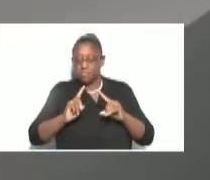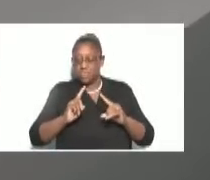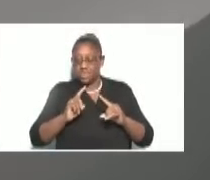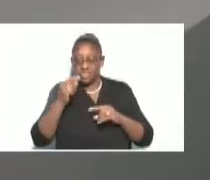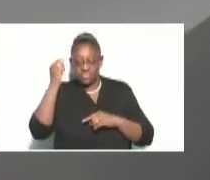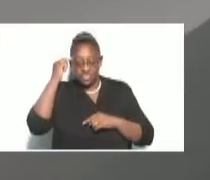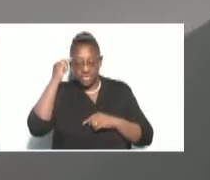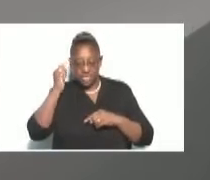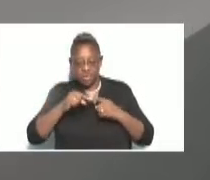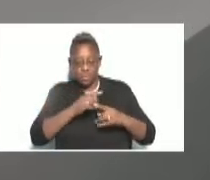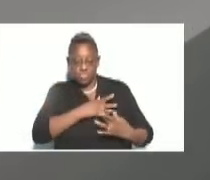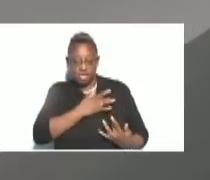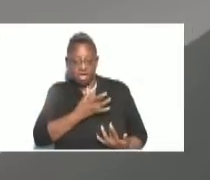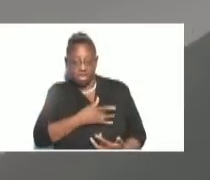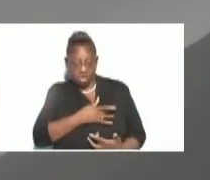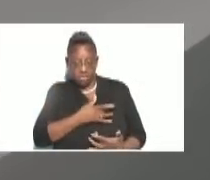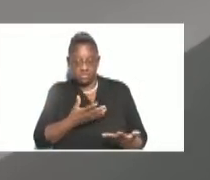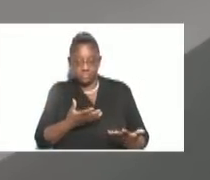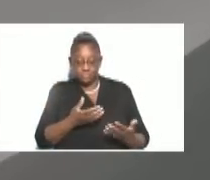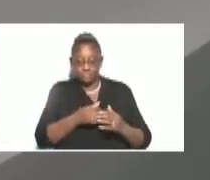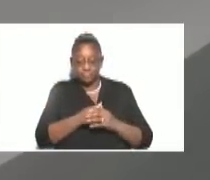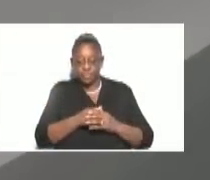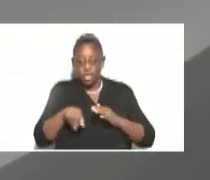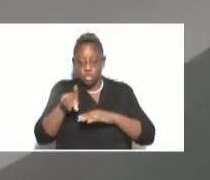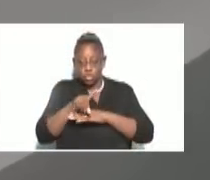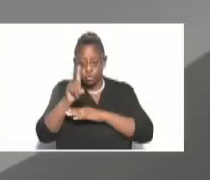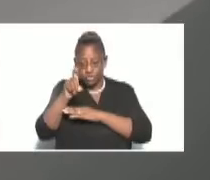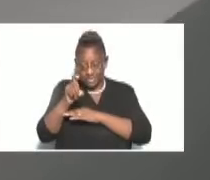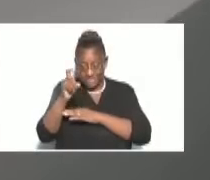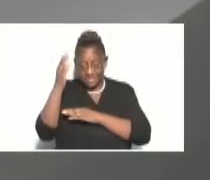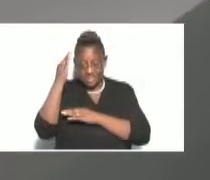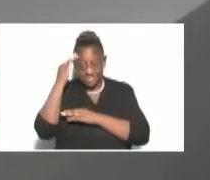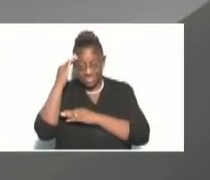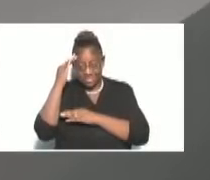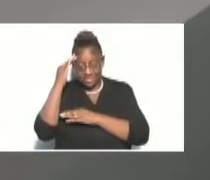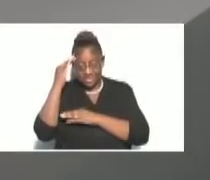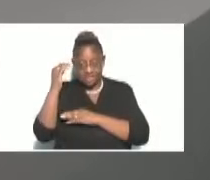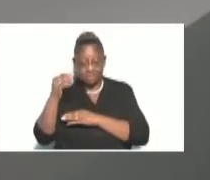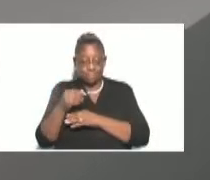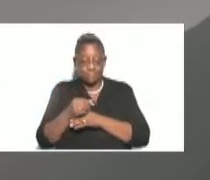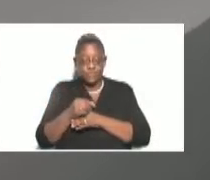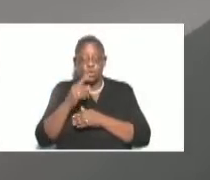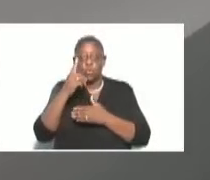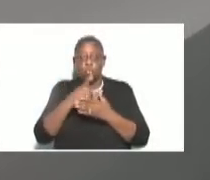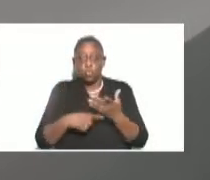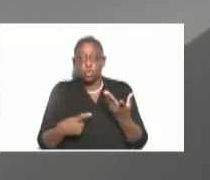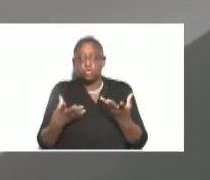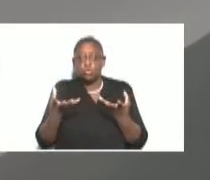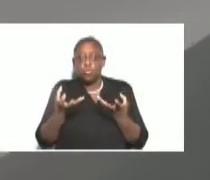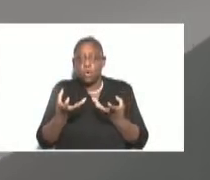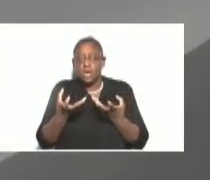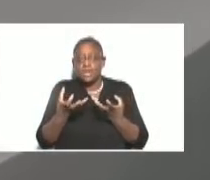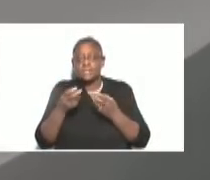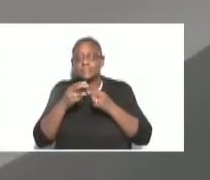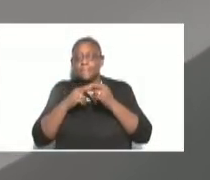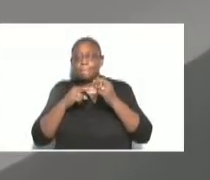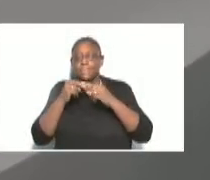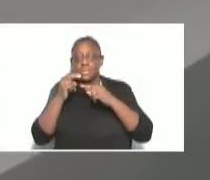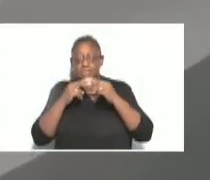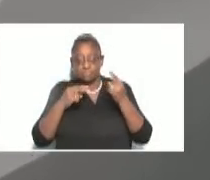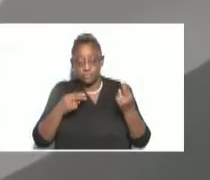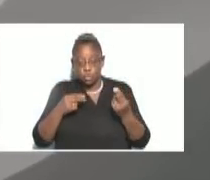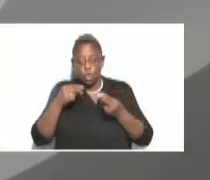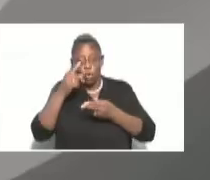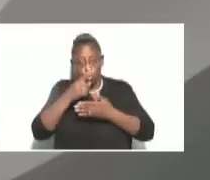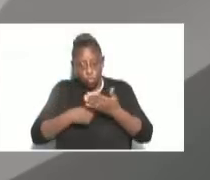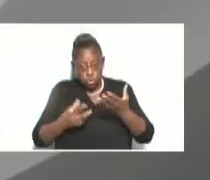So Grand Bahama, you've got to think about it. What is it that we're trying to build? What is it that